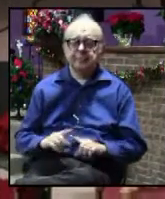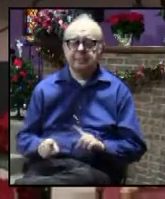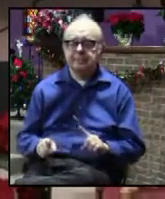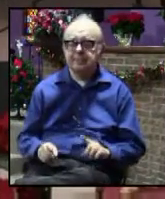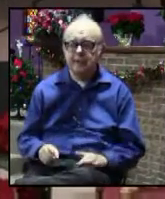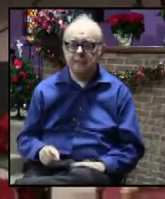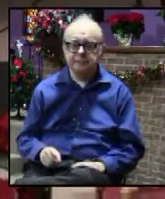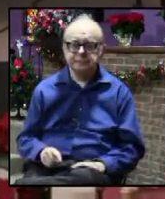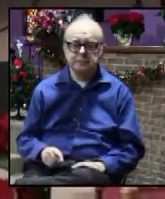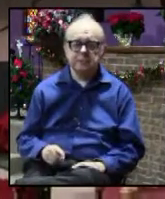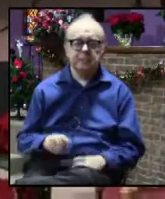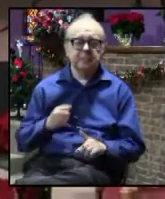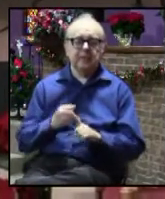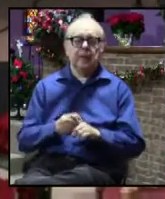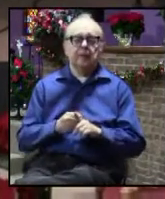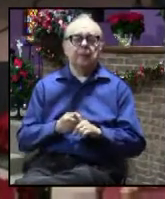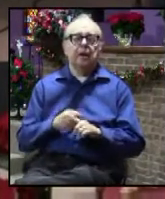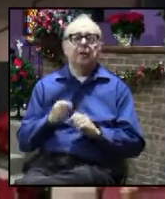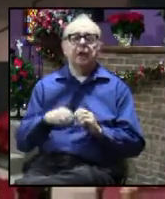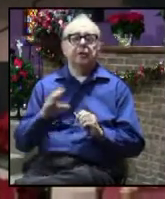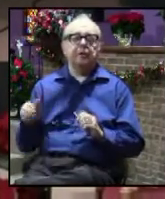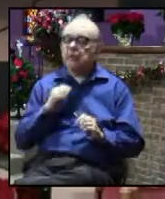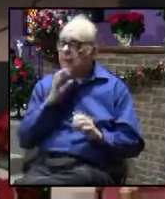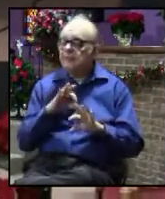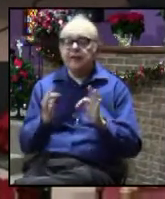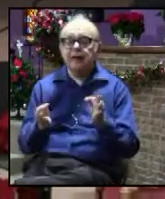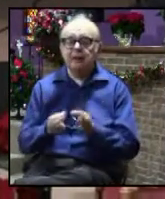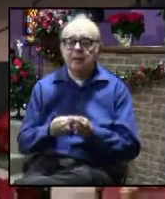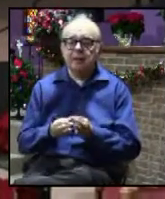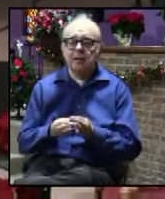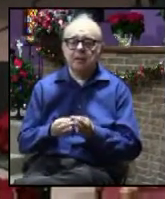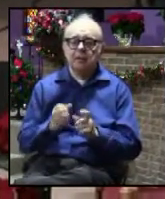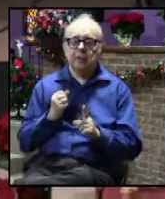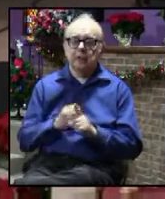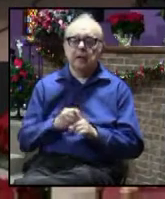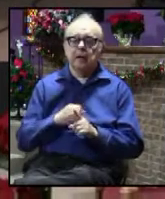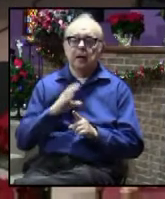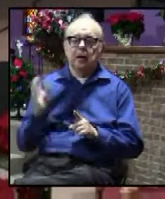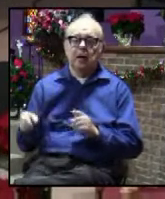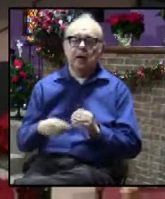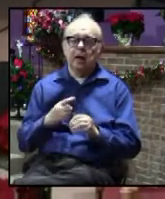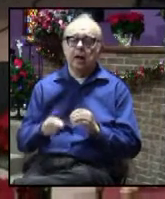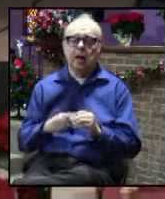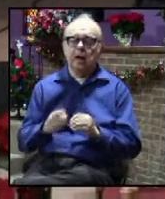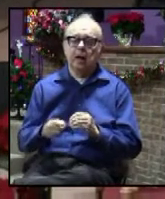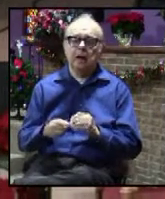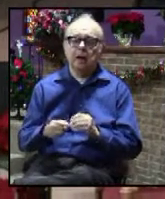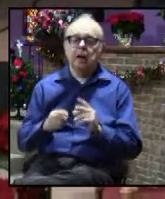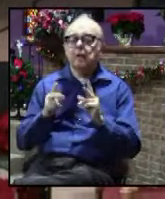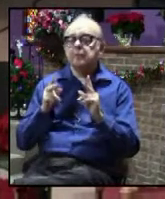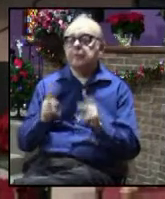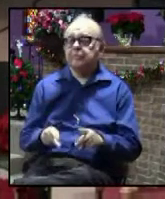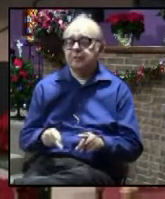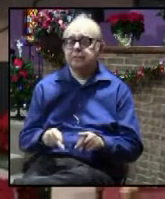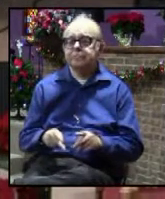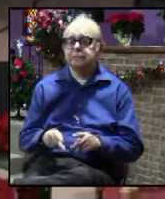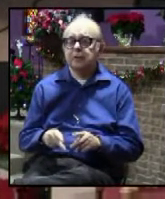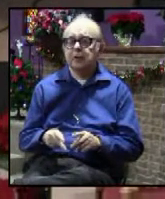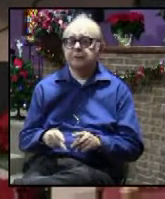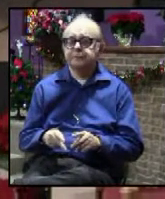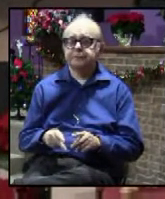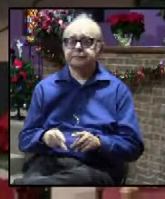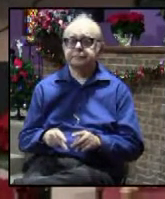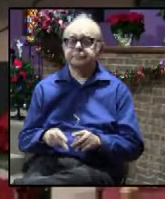rhythm of Christmas is not about our patterns. Can I tell you something? The rhythm of our Christmas is about a person. Amen.